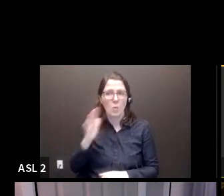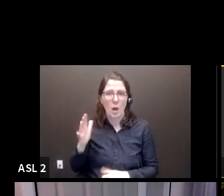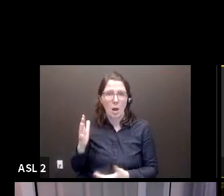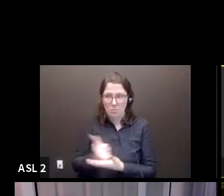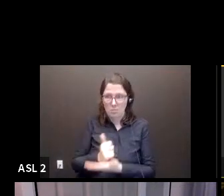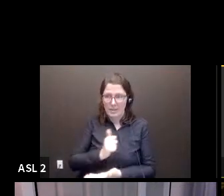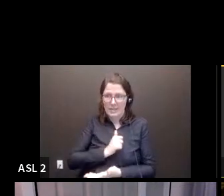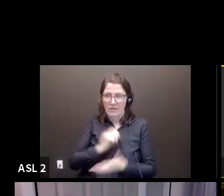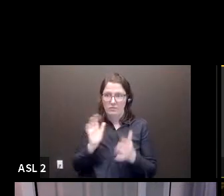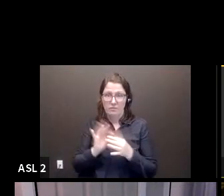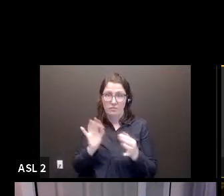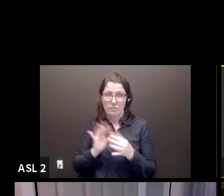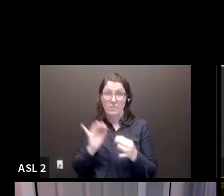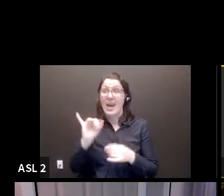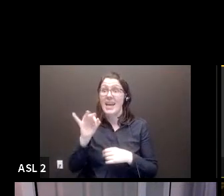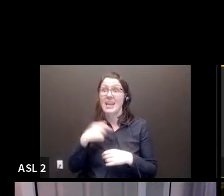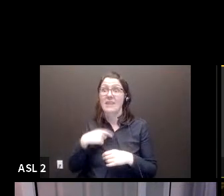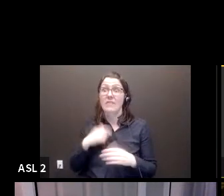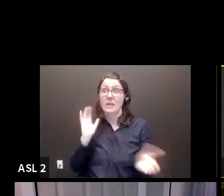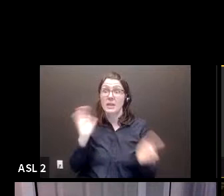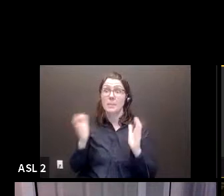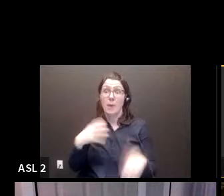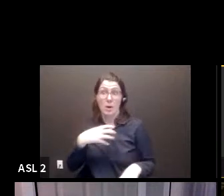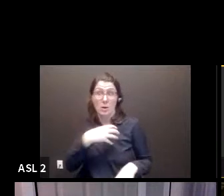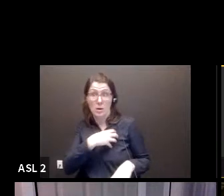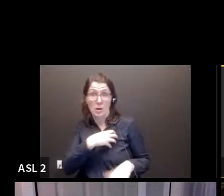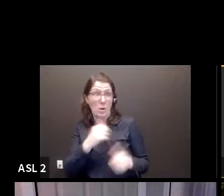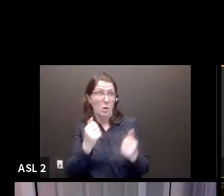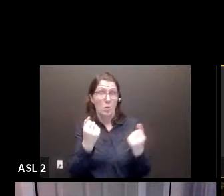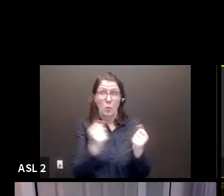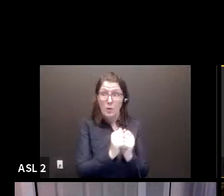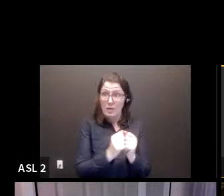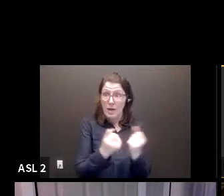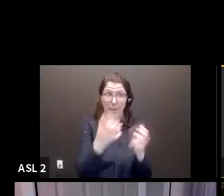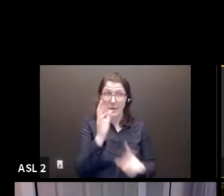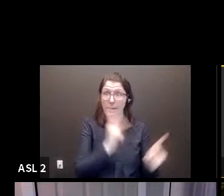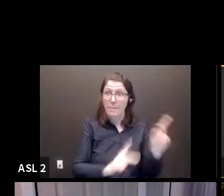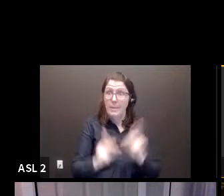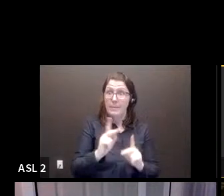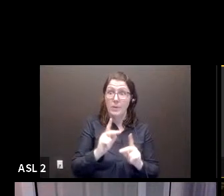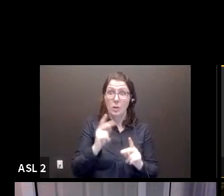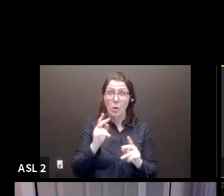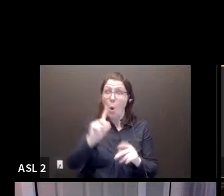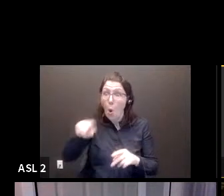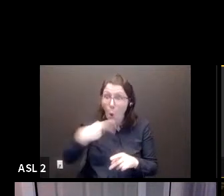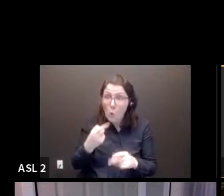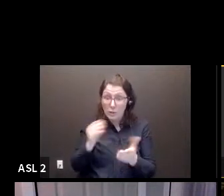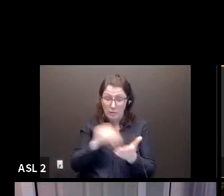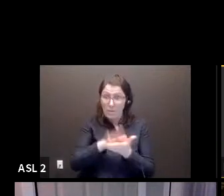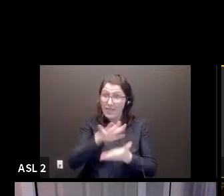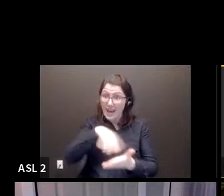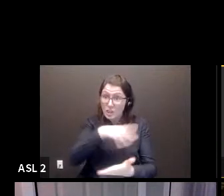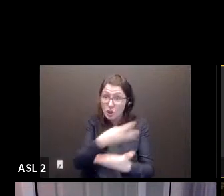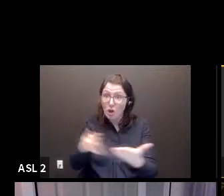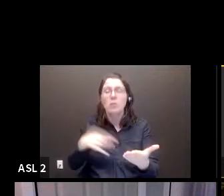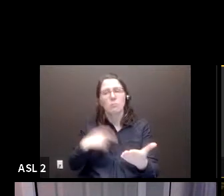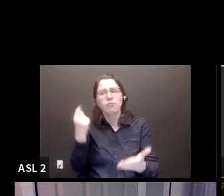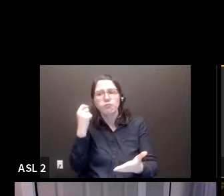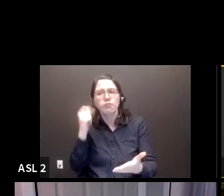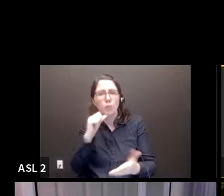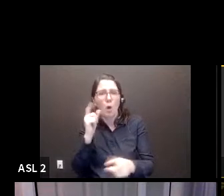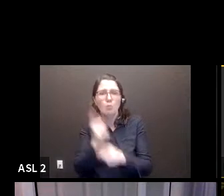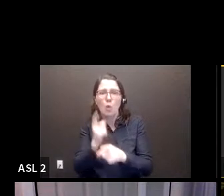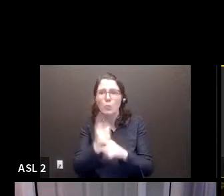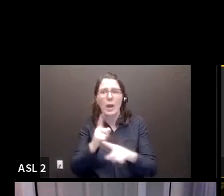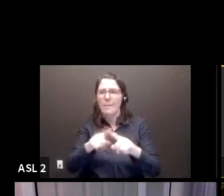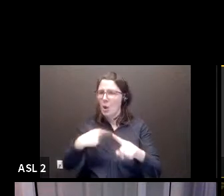use the cop to pop that would be inappropriate we provided a range of statistics and other information for the board to consider that was